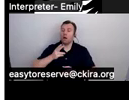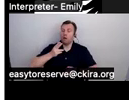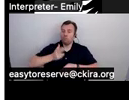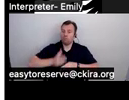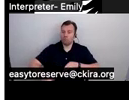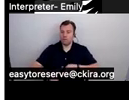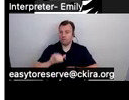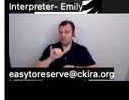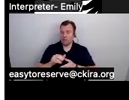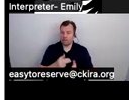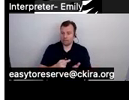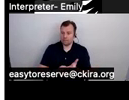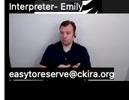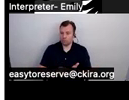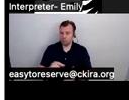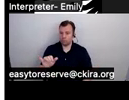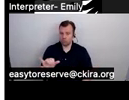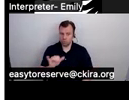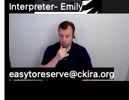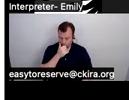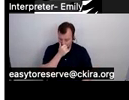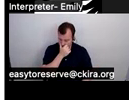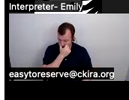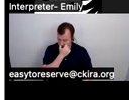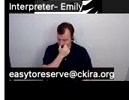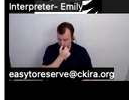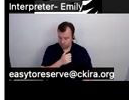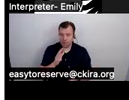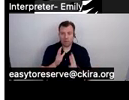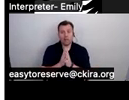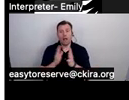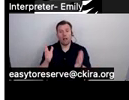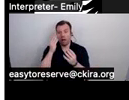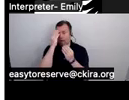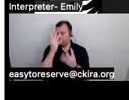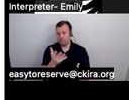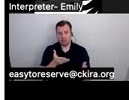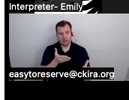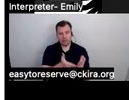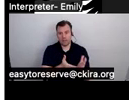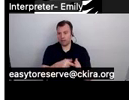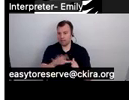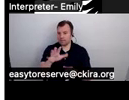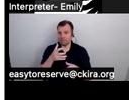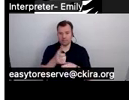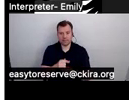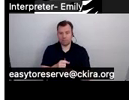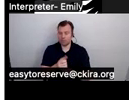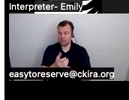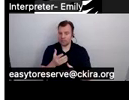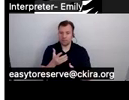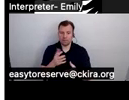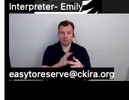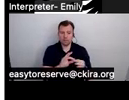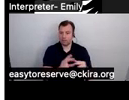of that discussion as well. So a lot of information that's in that summary statement. And if your grant is